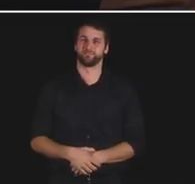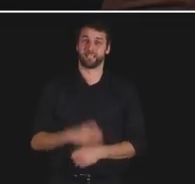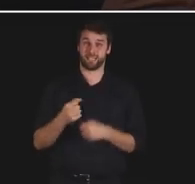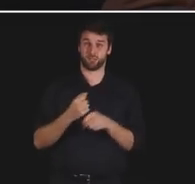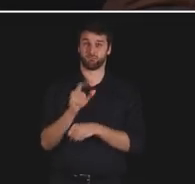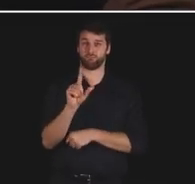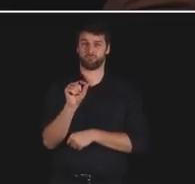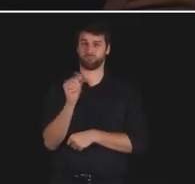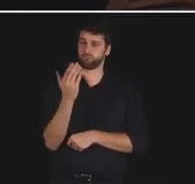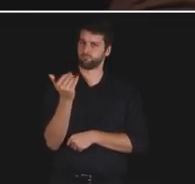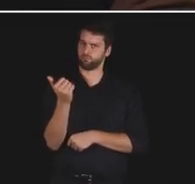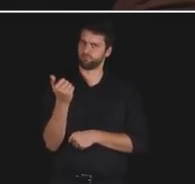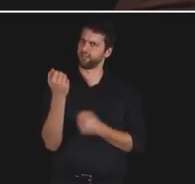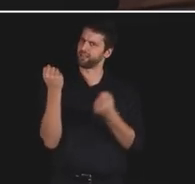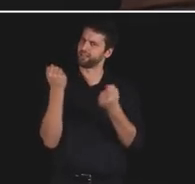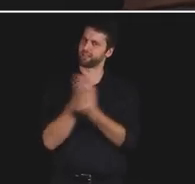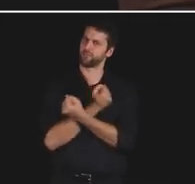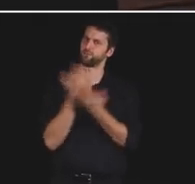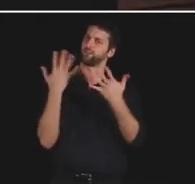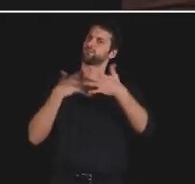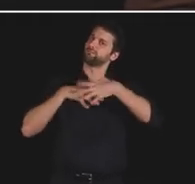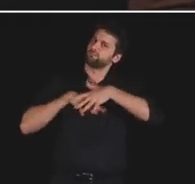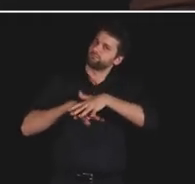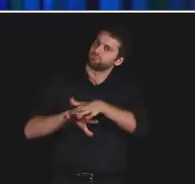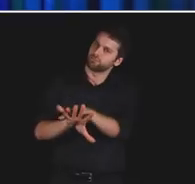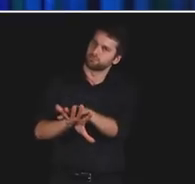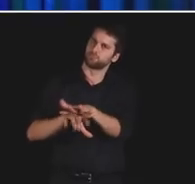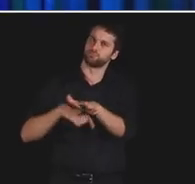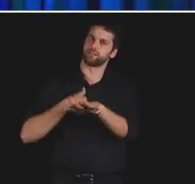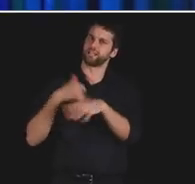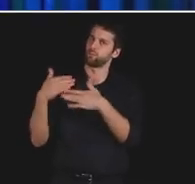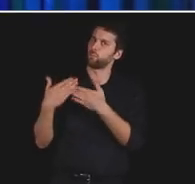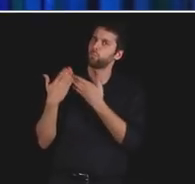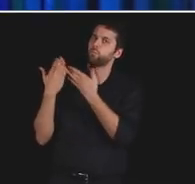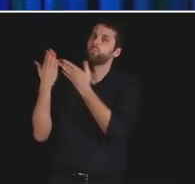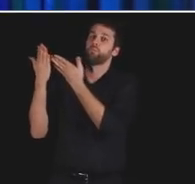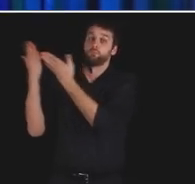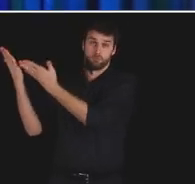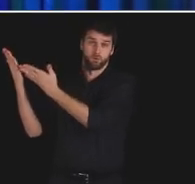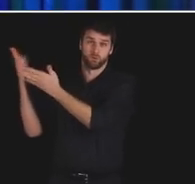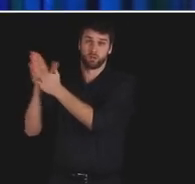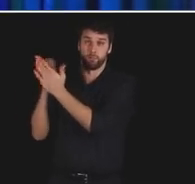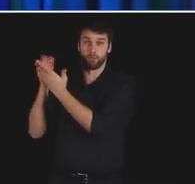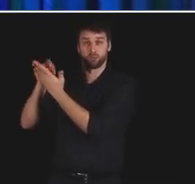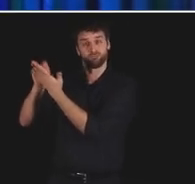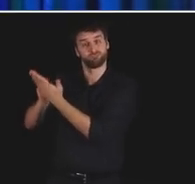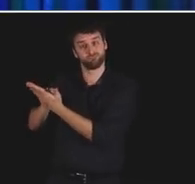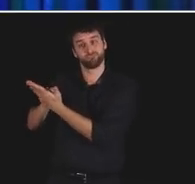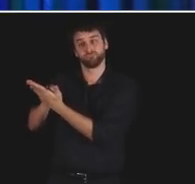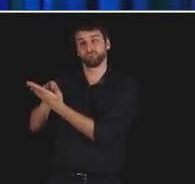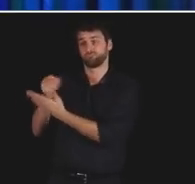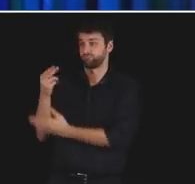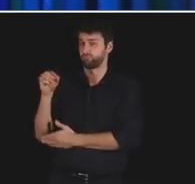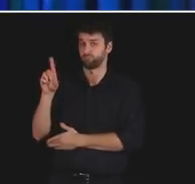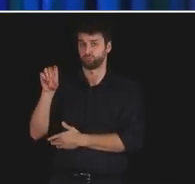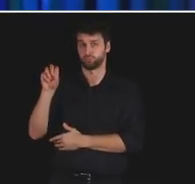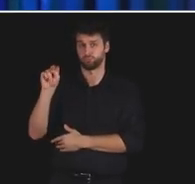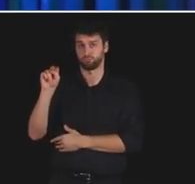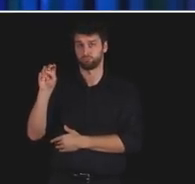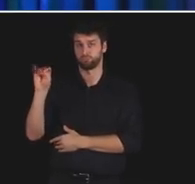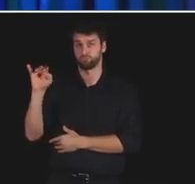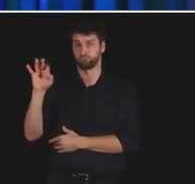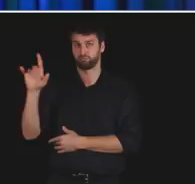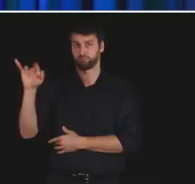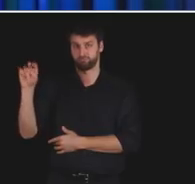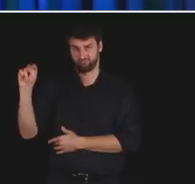together. I proposed to write a book about birding around the world. A publisher, Houghton Mifflin, said, yep, in fact, we'll give you an advance up front that'll cover